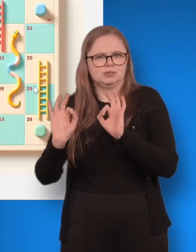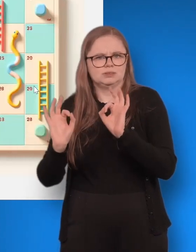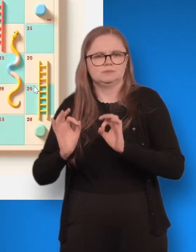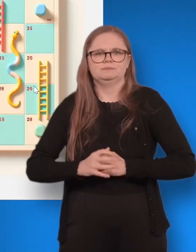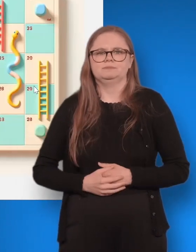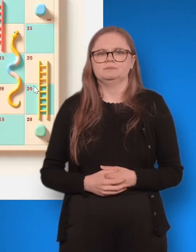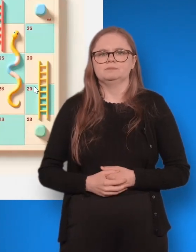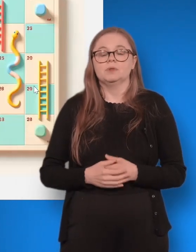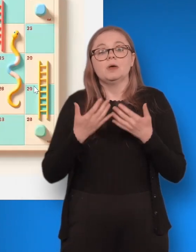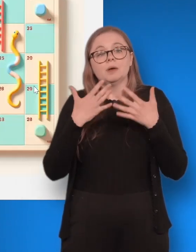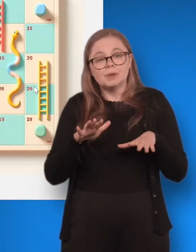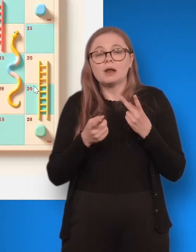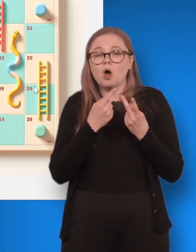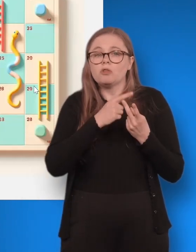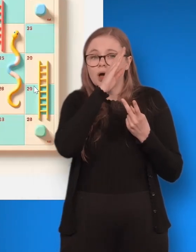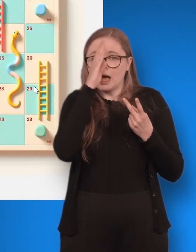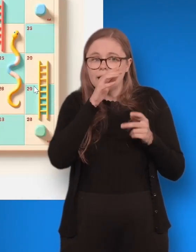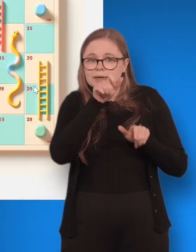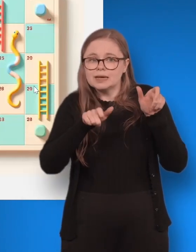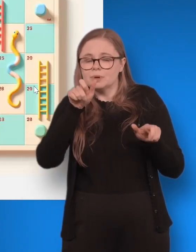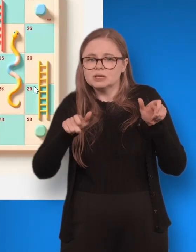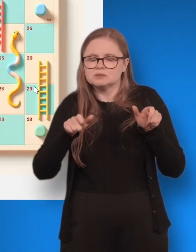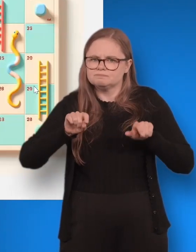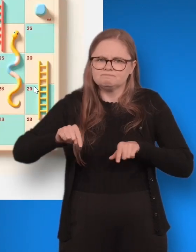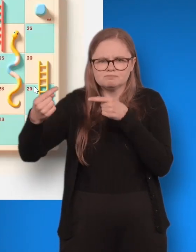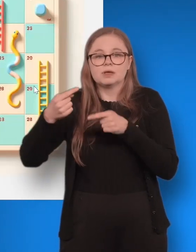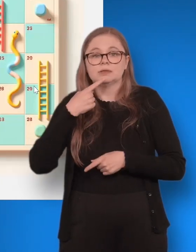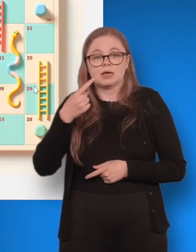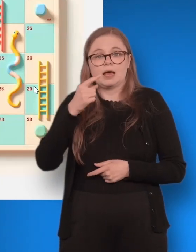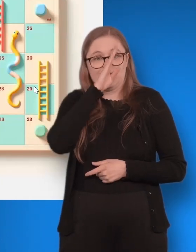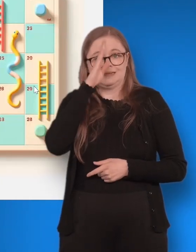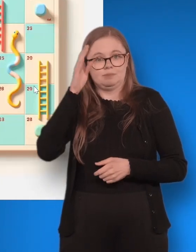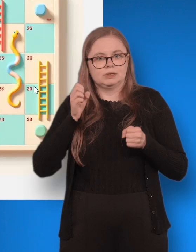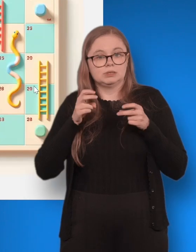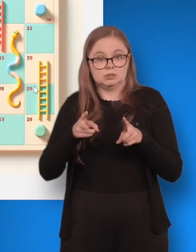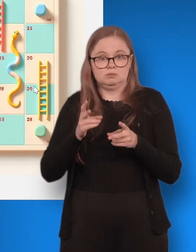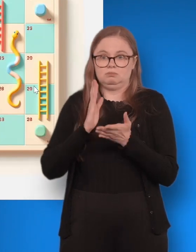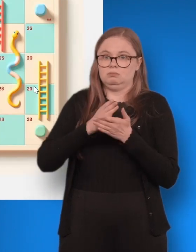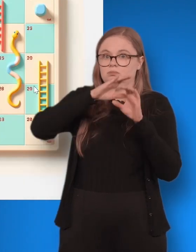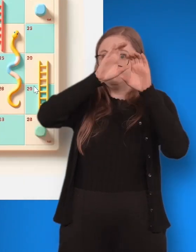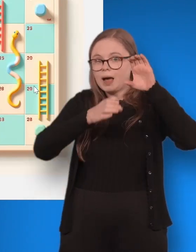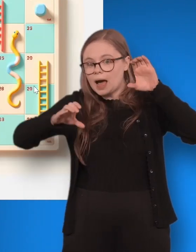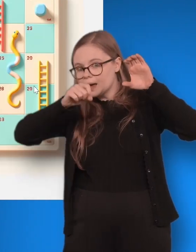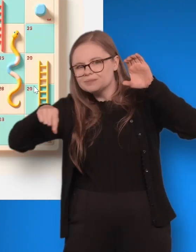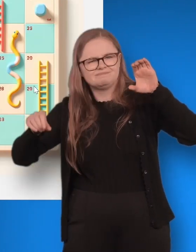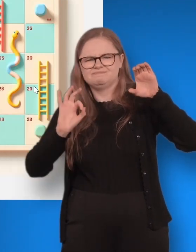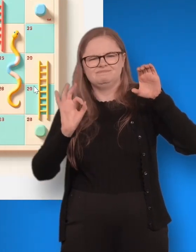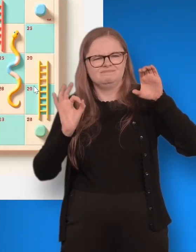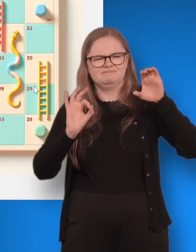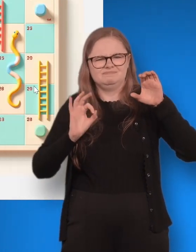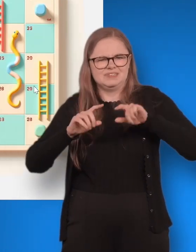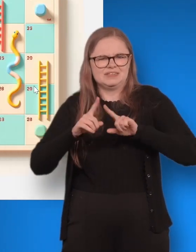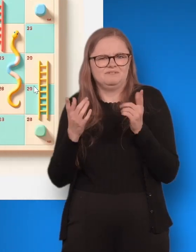There are other scholars that argue that the academic system is not a pipeline. For